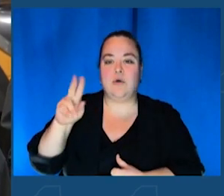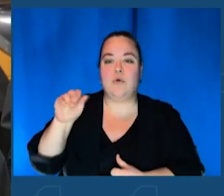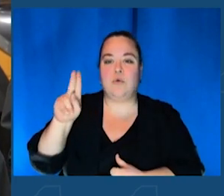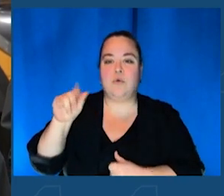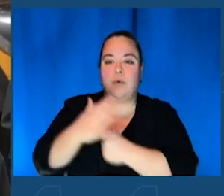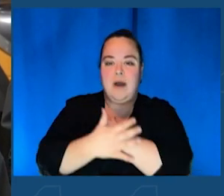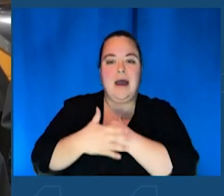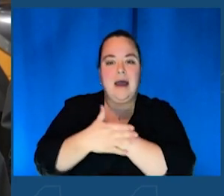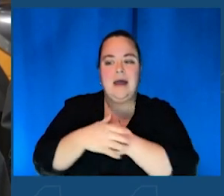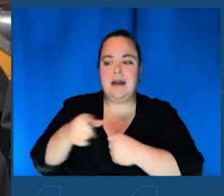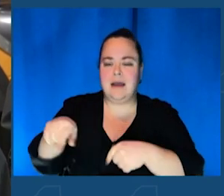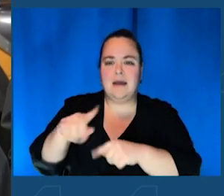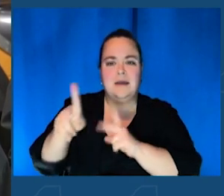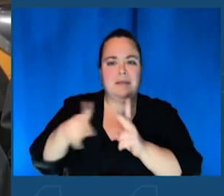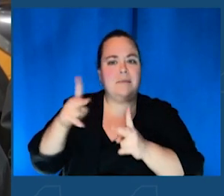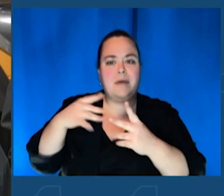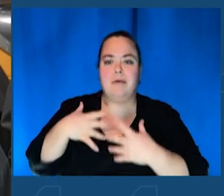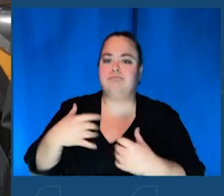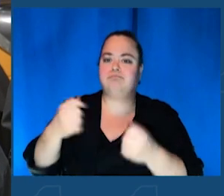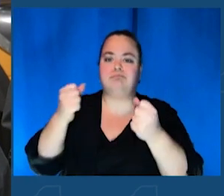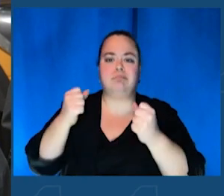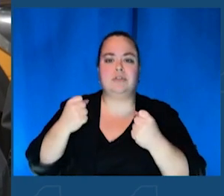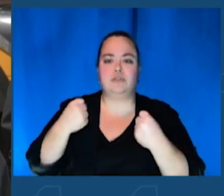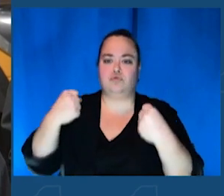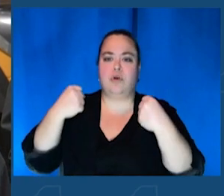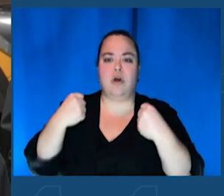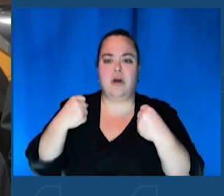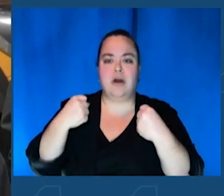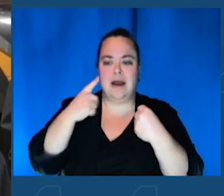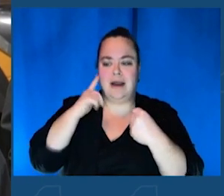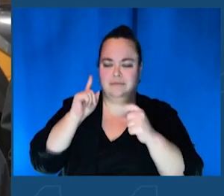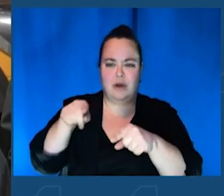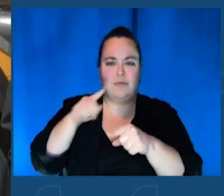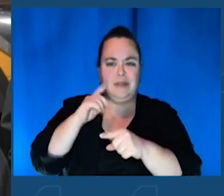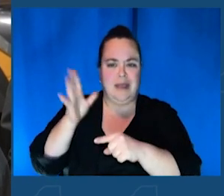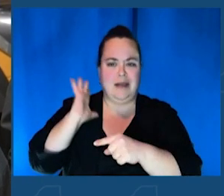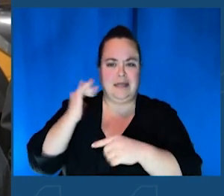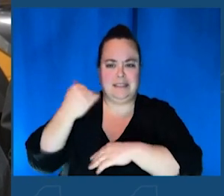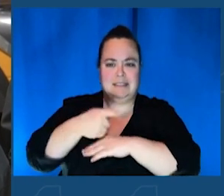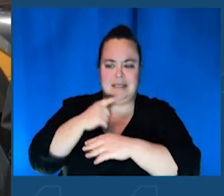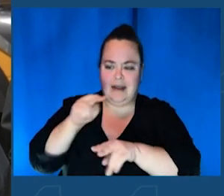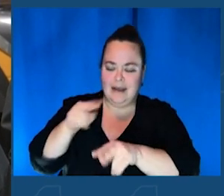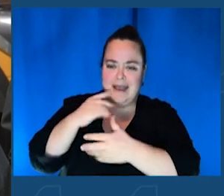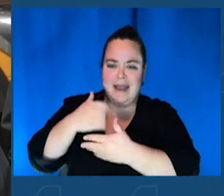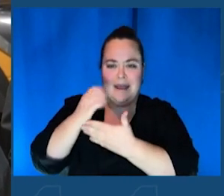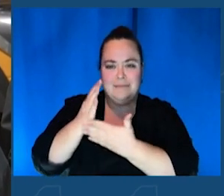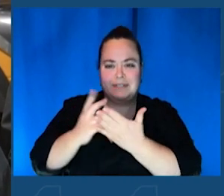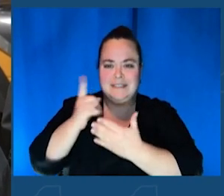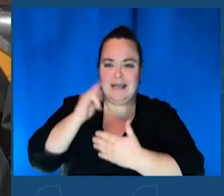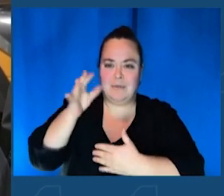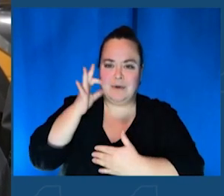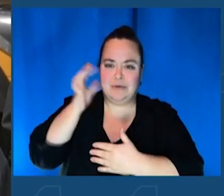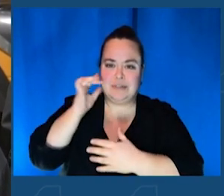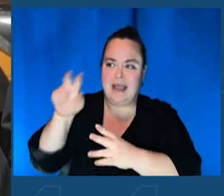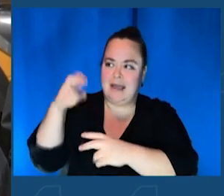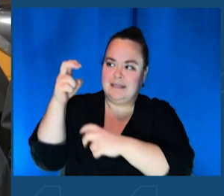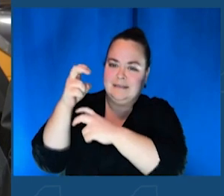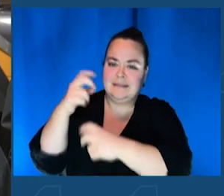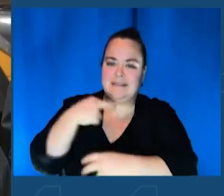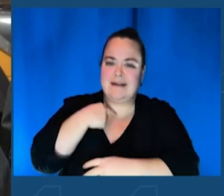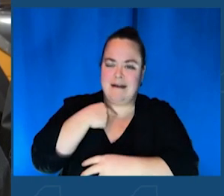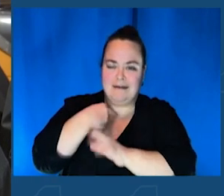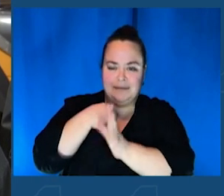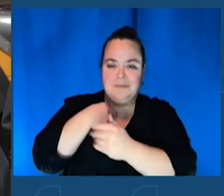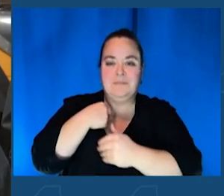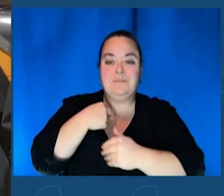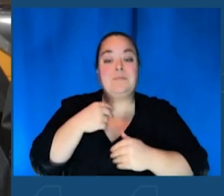there helping keep an eye on someone's cat so it didn't get snuck in the snow. But it's a great community, and I wanted to make sure they felt safe. So I want everybody to know that there's